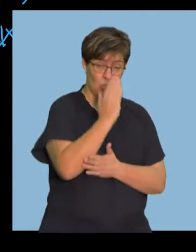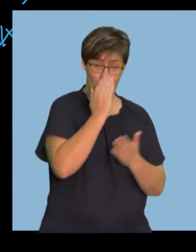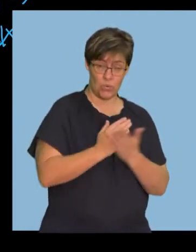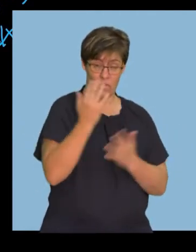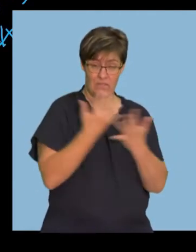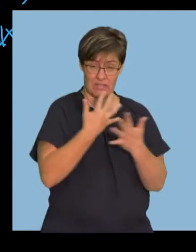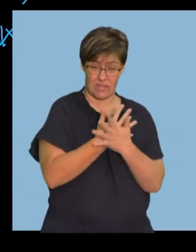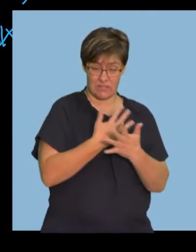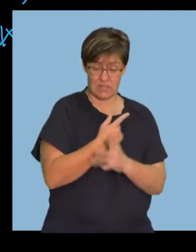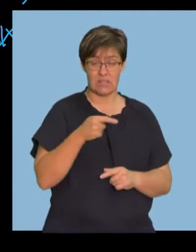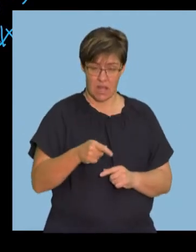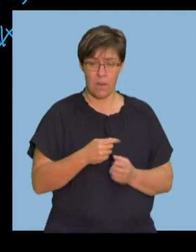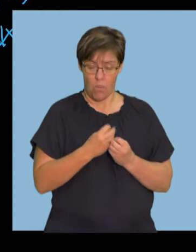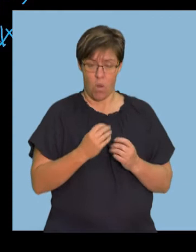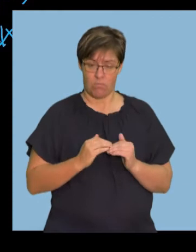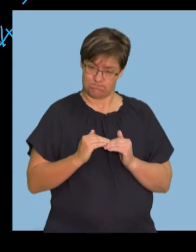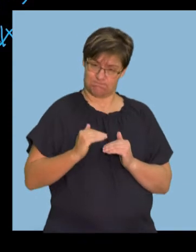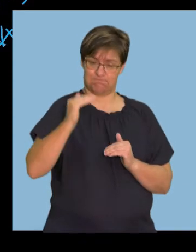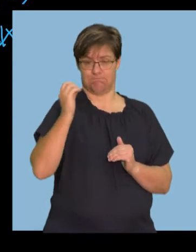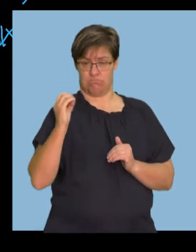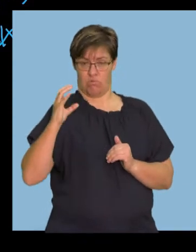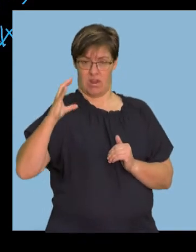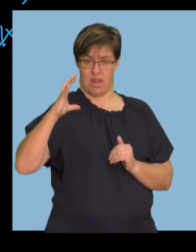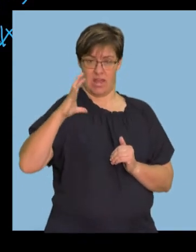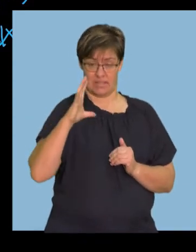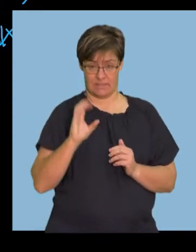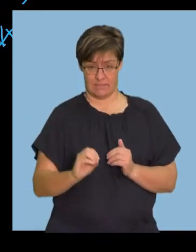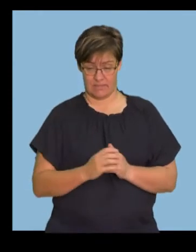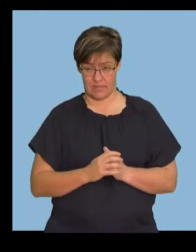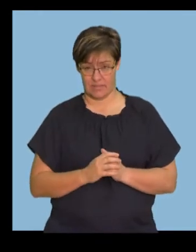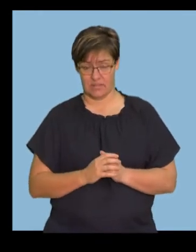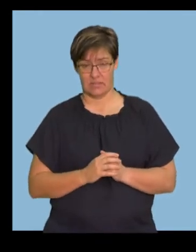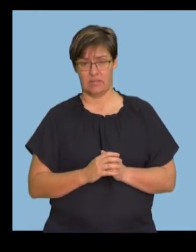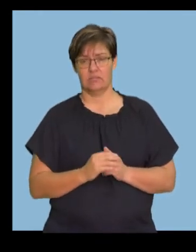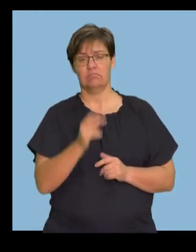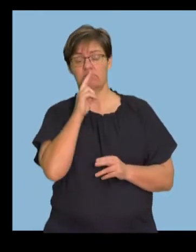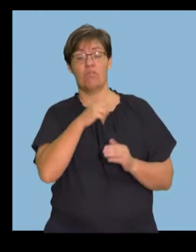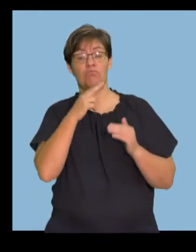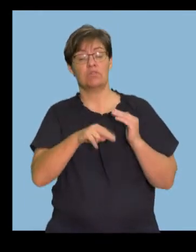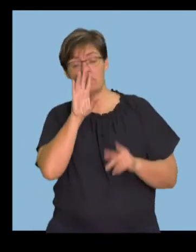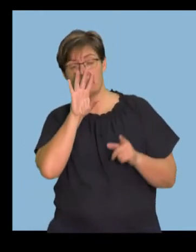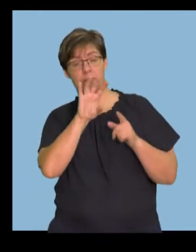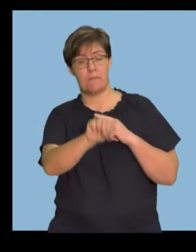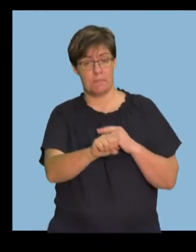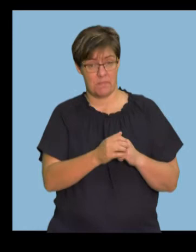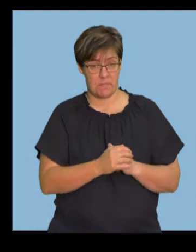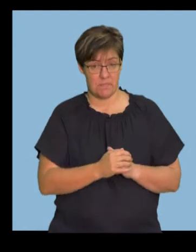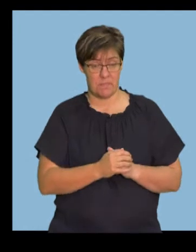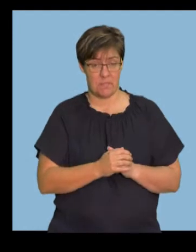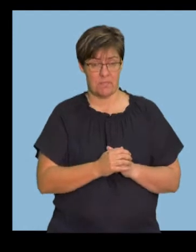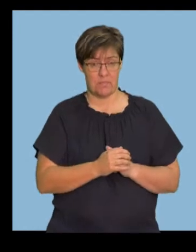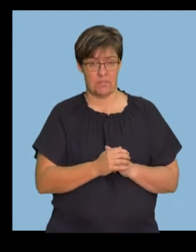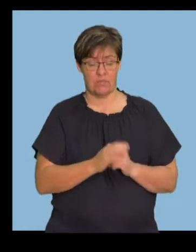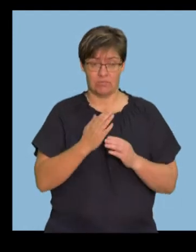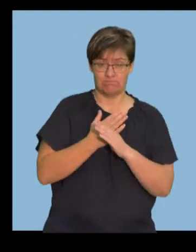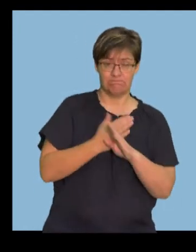the light bulb, there was greater brightness or increased brightness, right? Okay, now from the results we obtained,